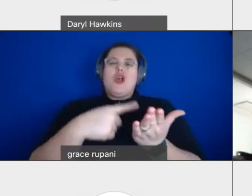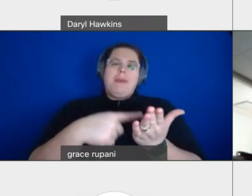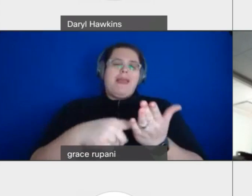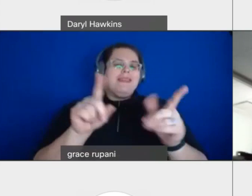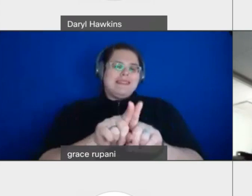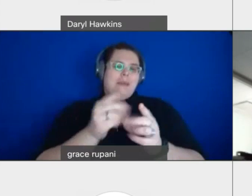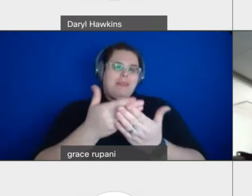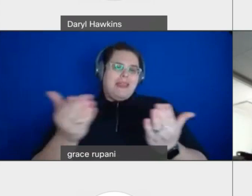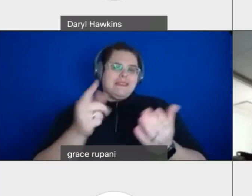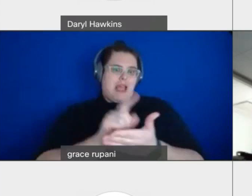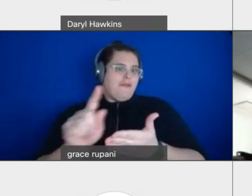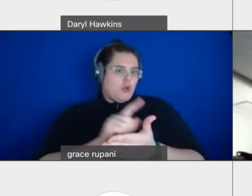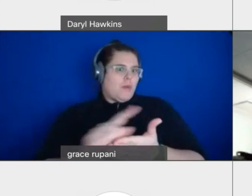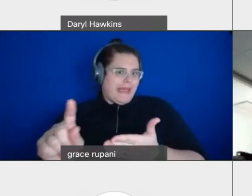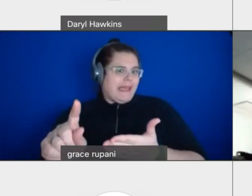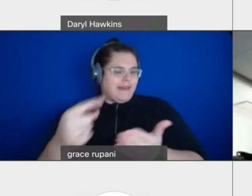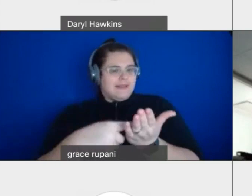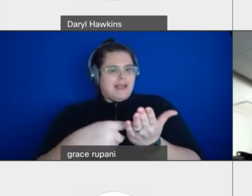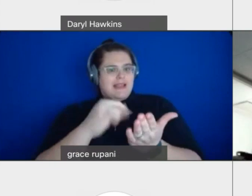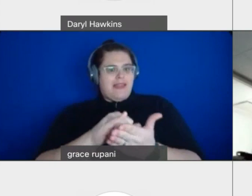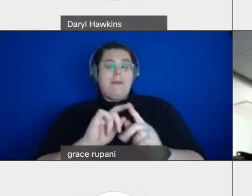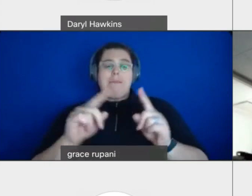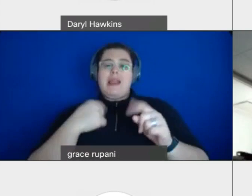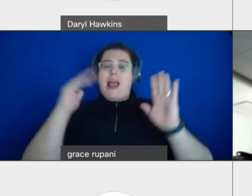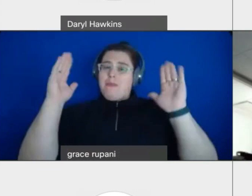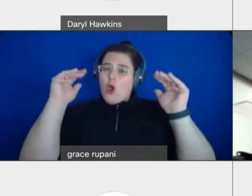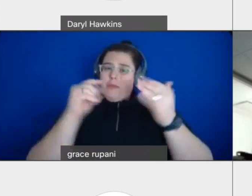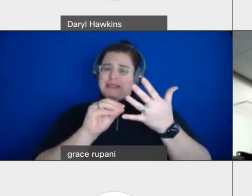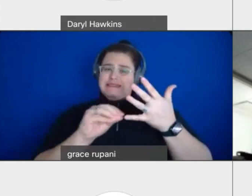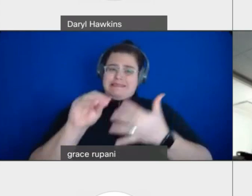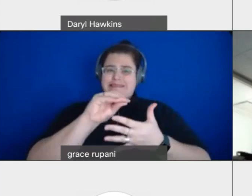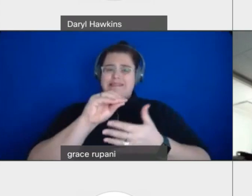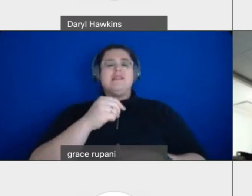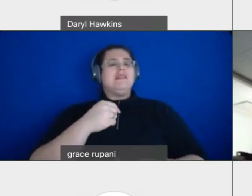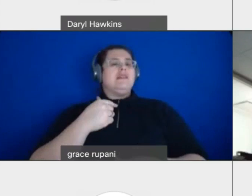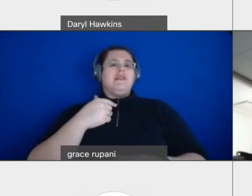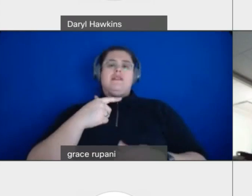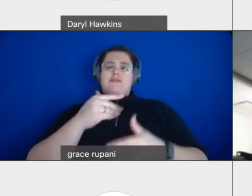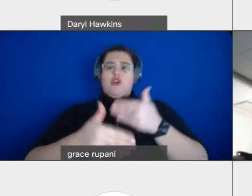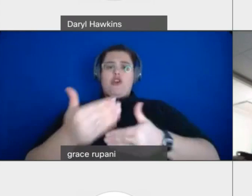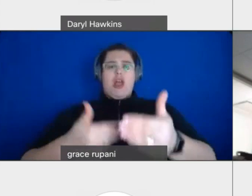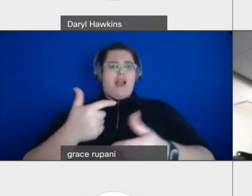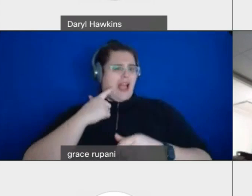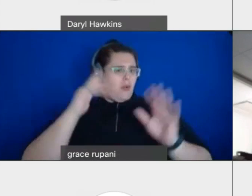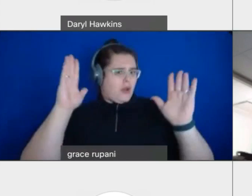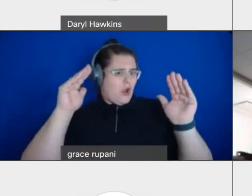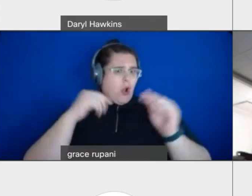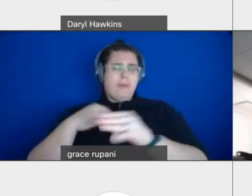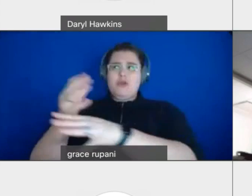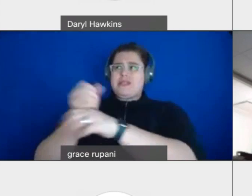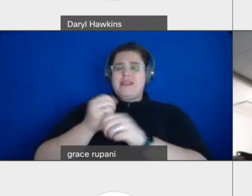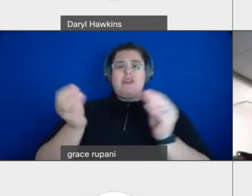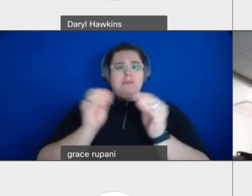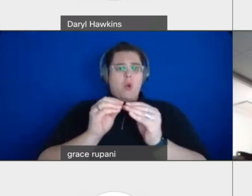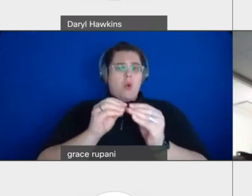my hope is that as we're further along in this process, that we will be getting more vaccine. I've been reading reports that we will be getting